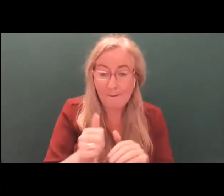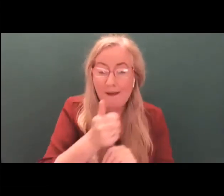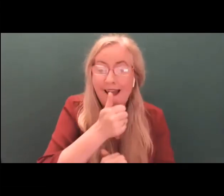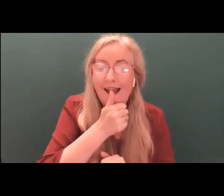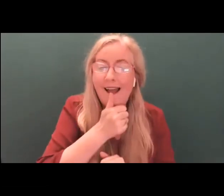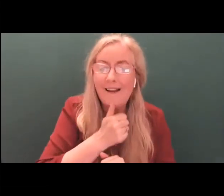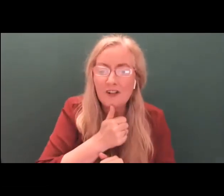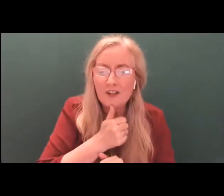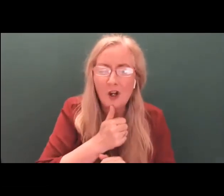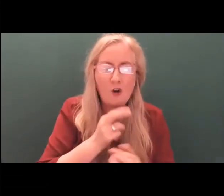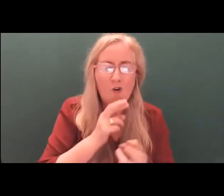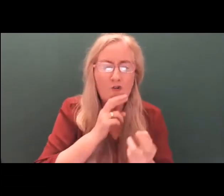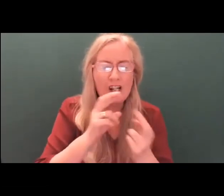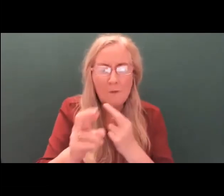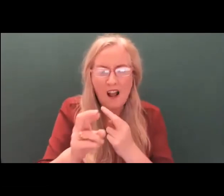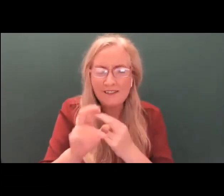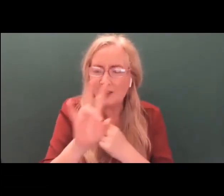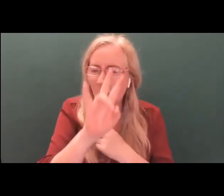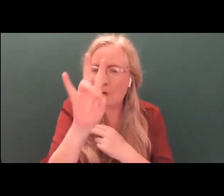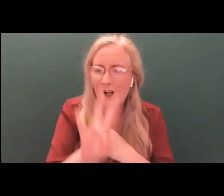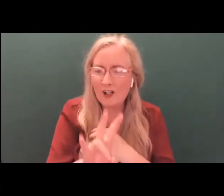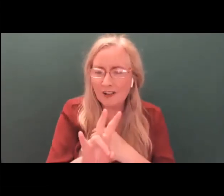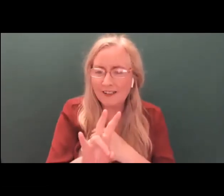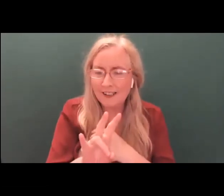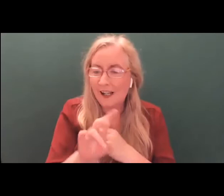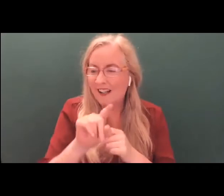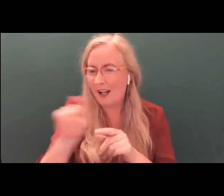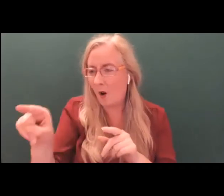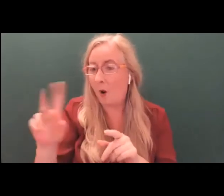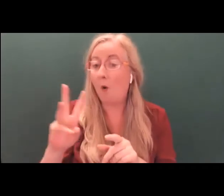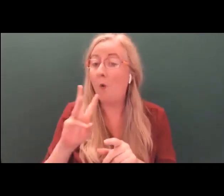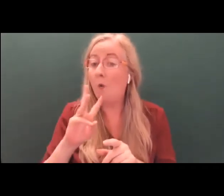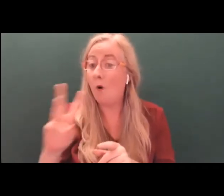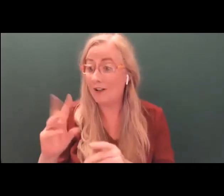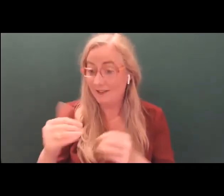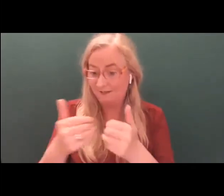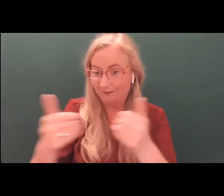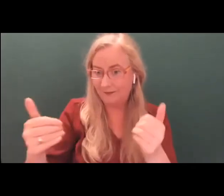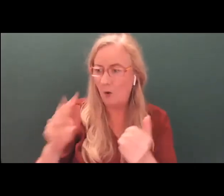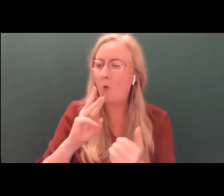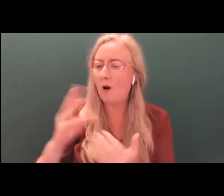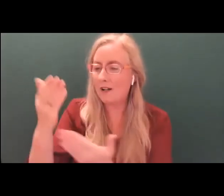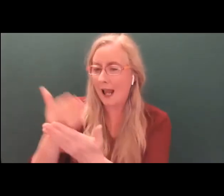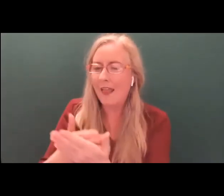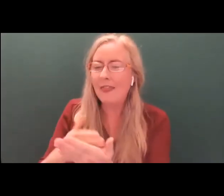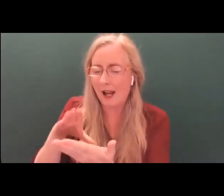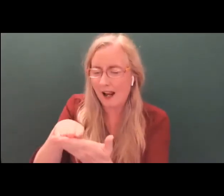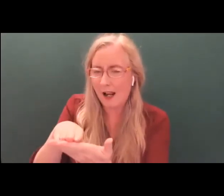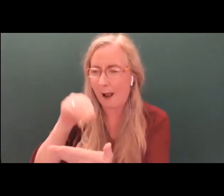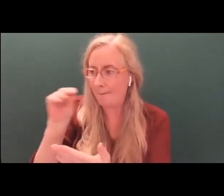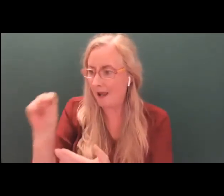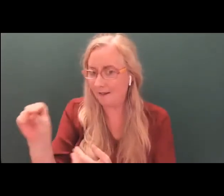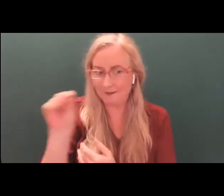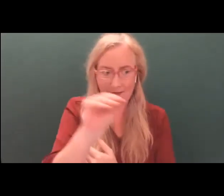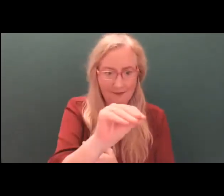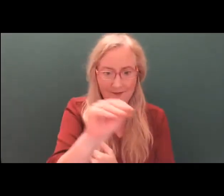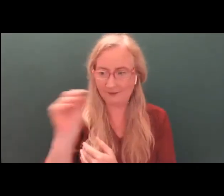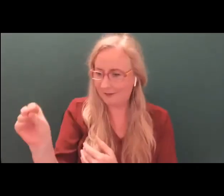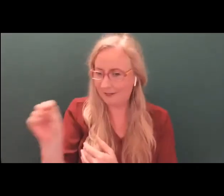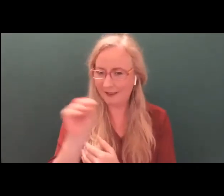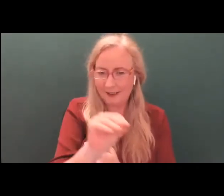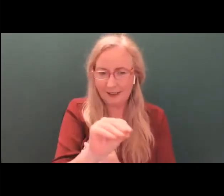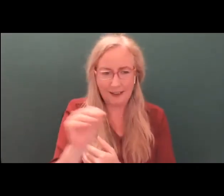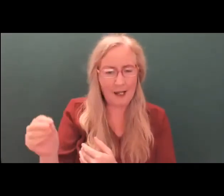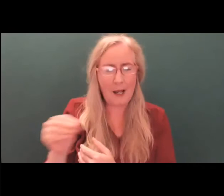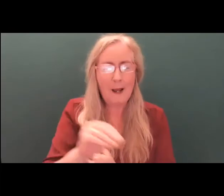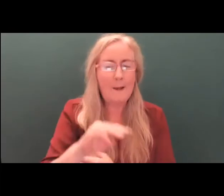the responses to the questions in the form into a Word document and copy your responses over. And that just means